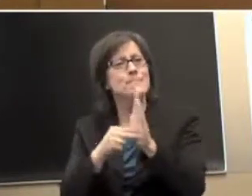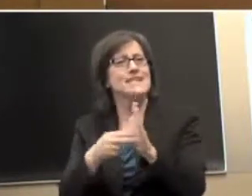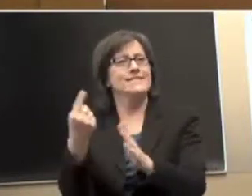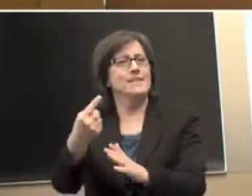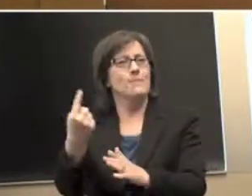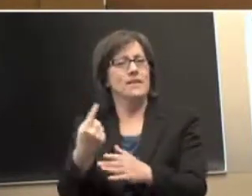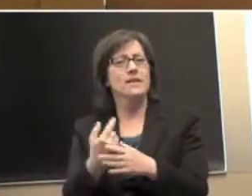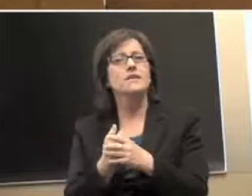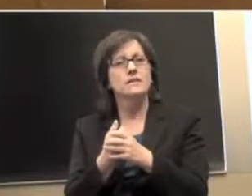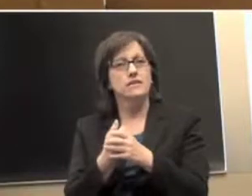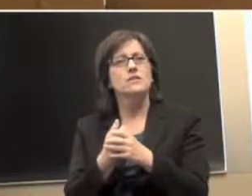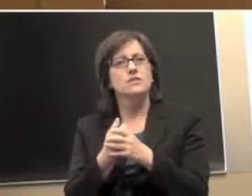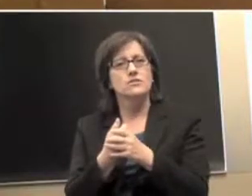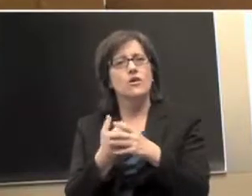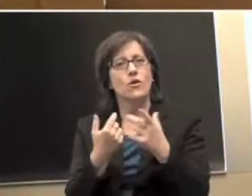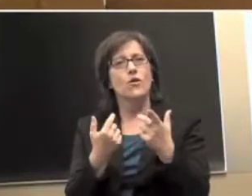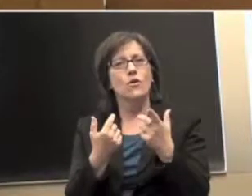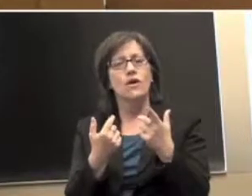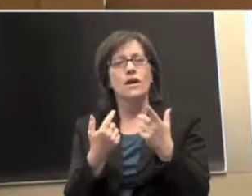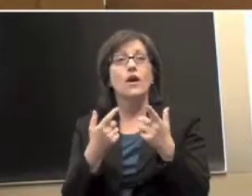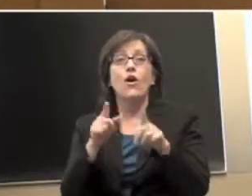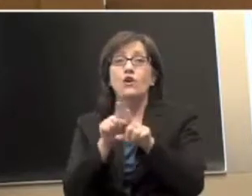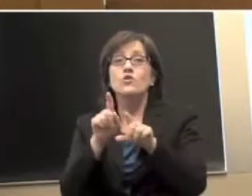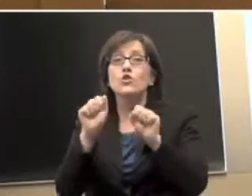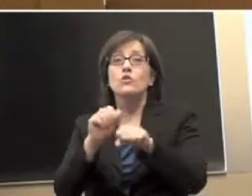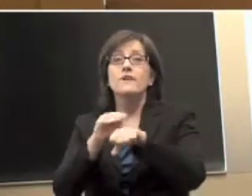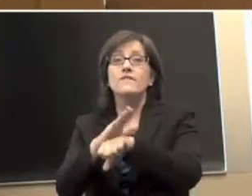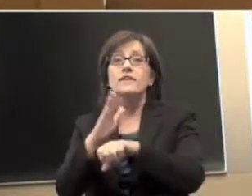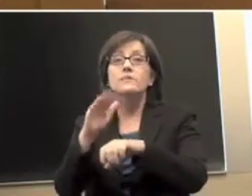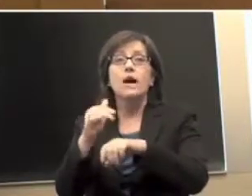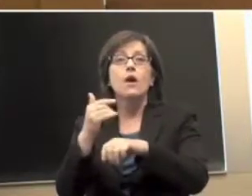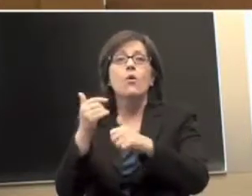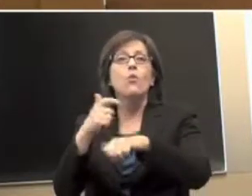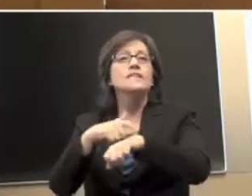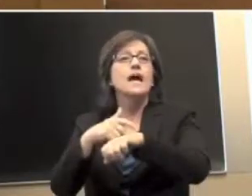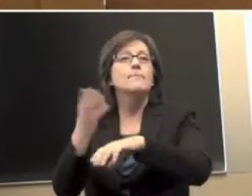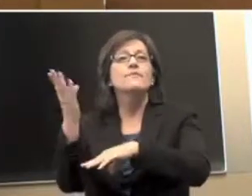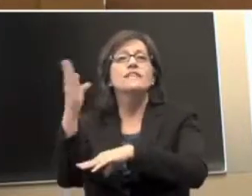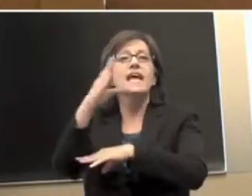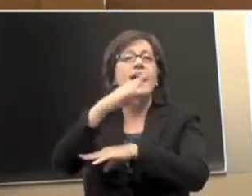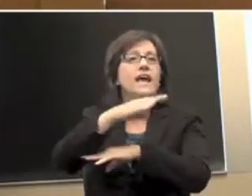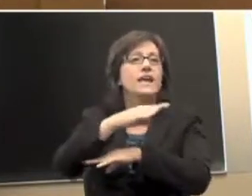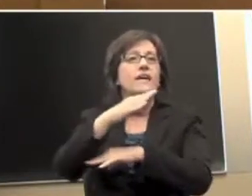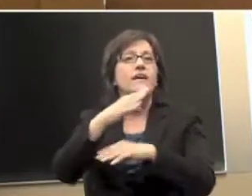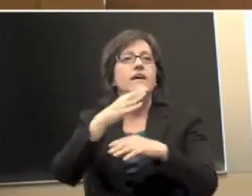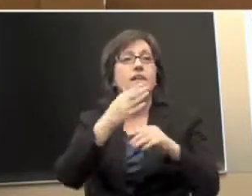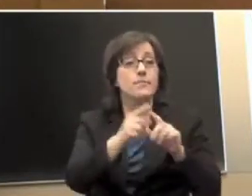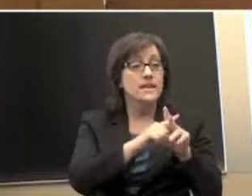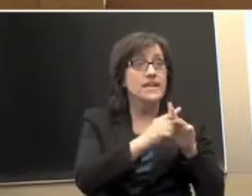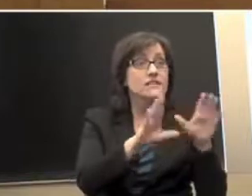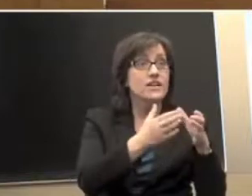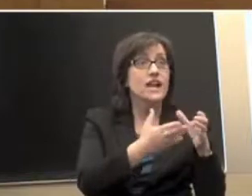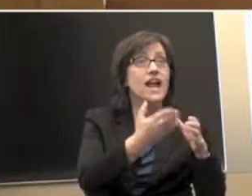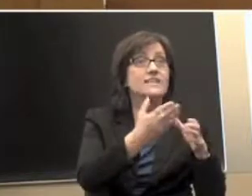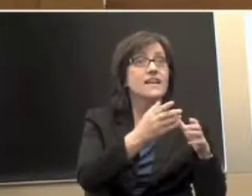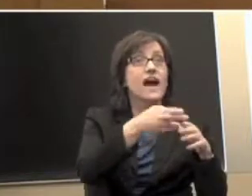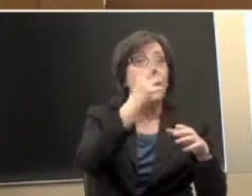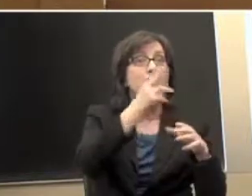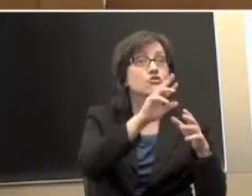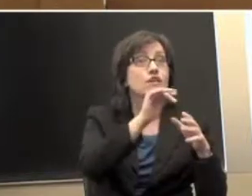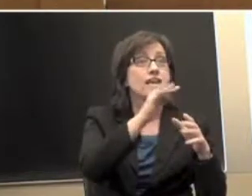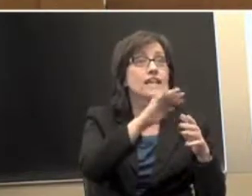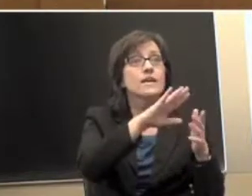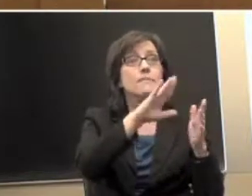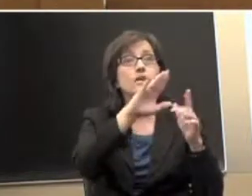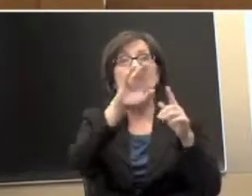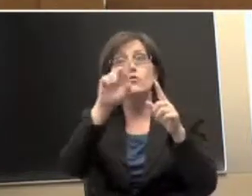rating scales also get affected by that time of day thing. So if they're better at the end of the class, they're going to get a higher rating than if they're bad at the end of the class, even though they're the